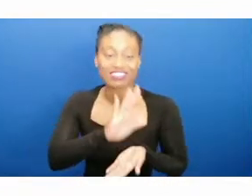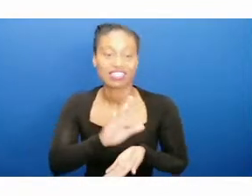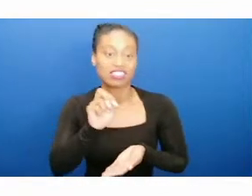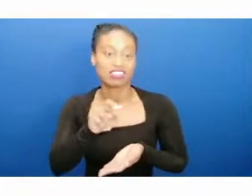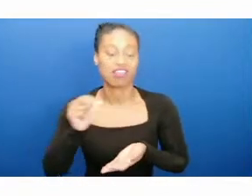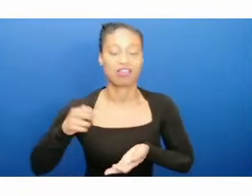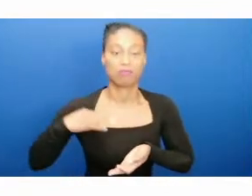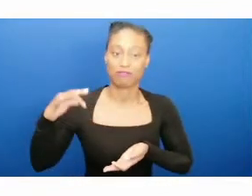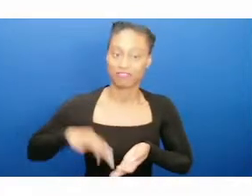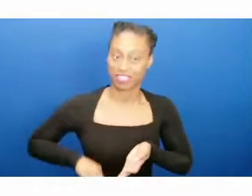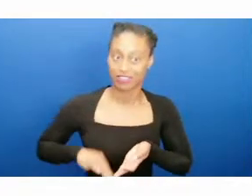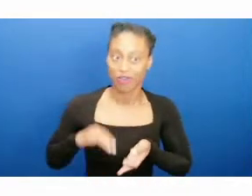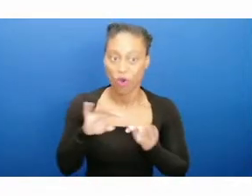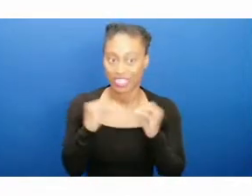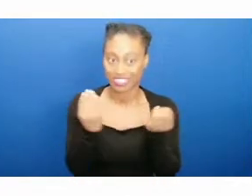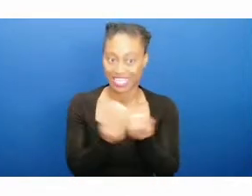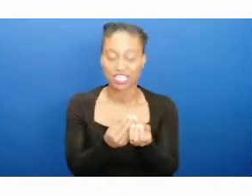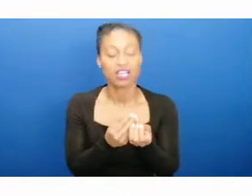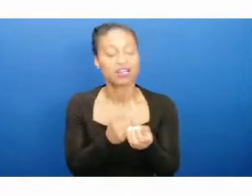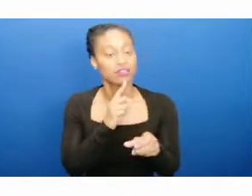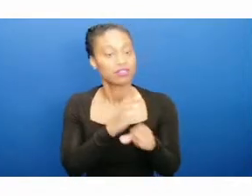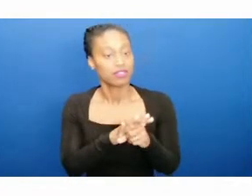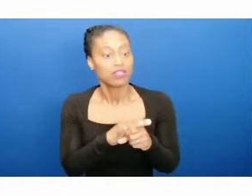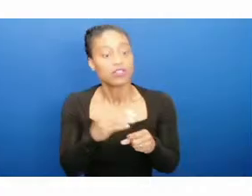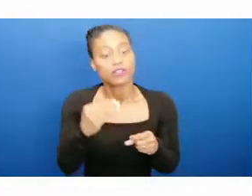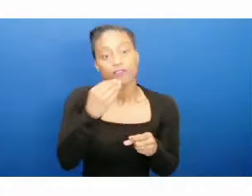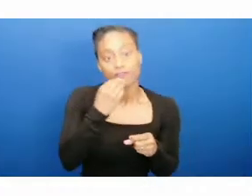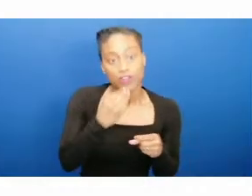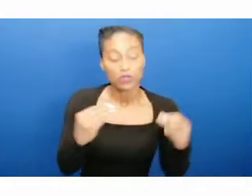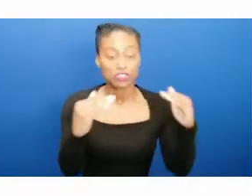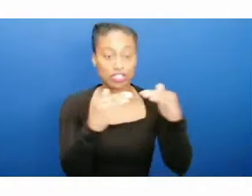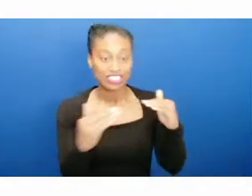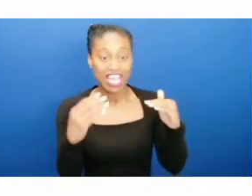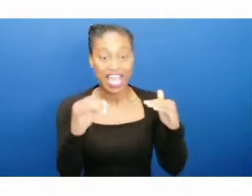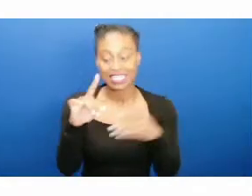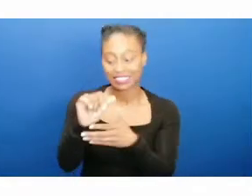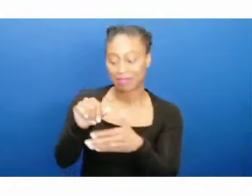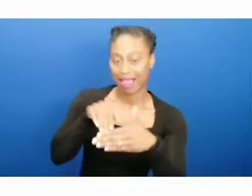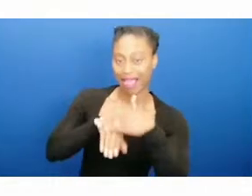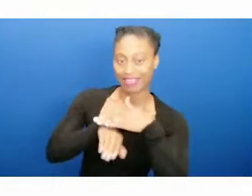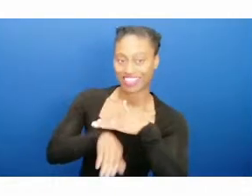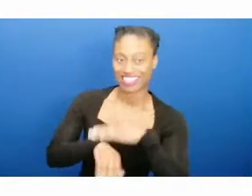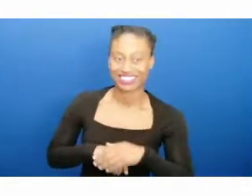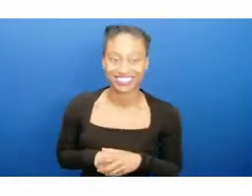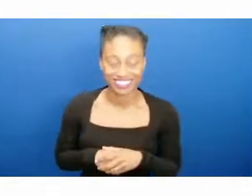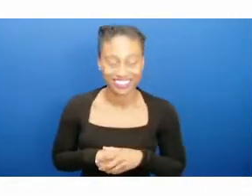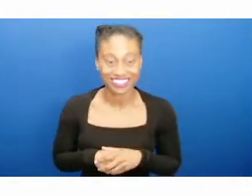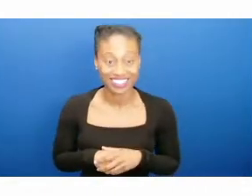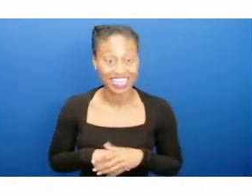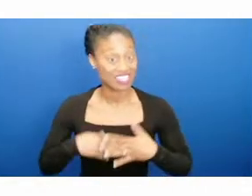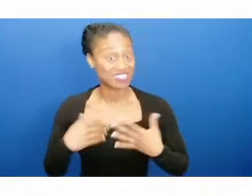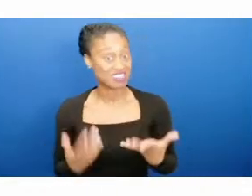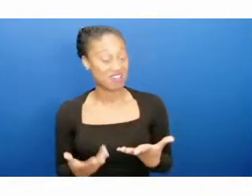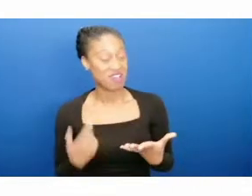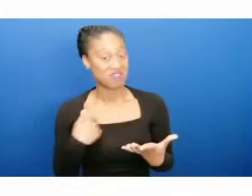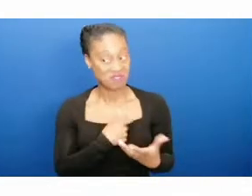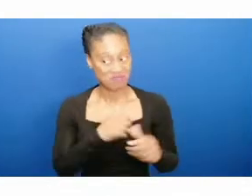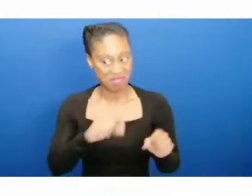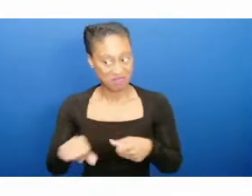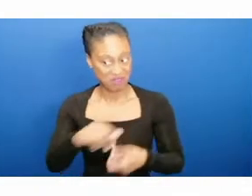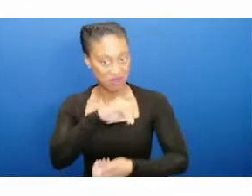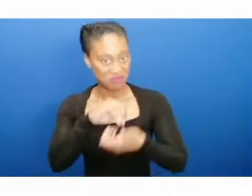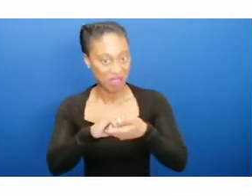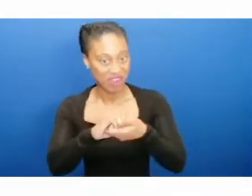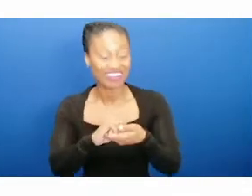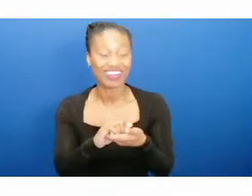nonprofit organization committed to food justice and disability access. And so we've been able to partner to